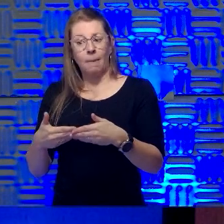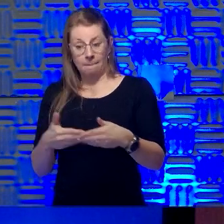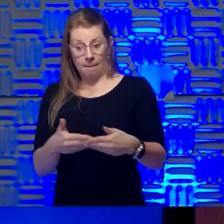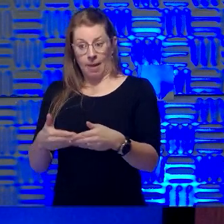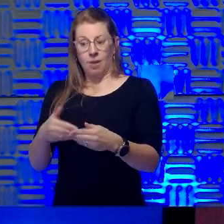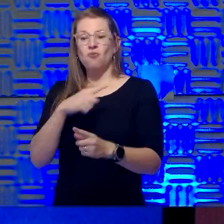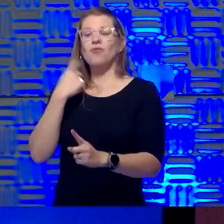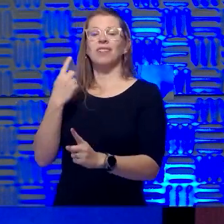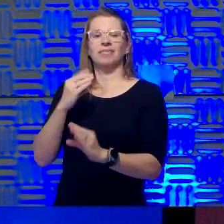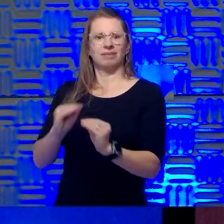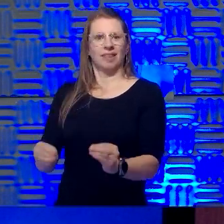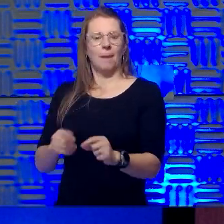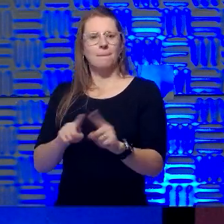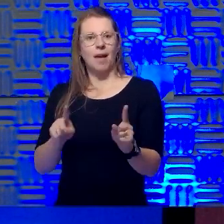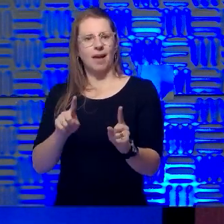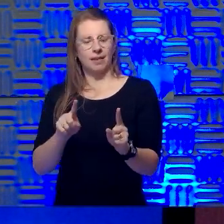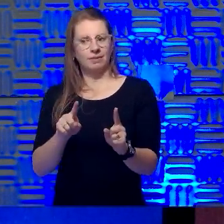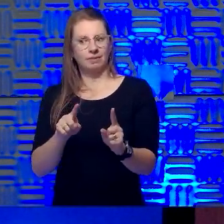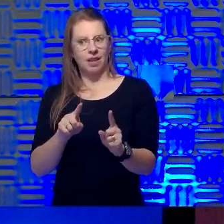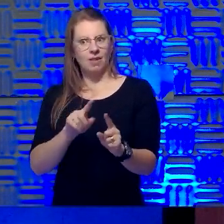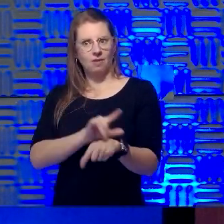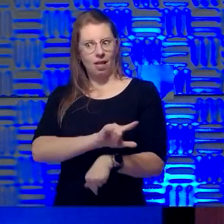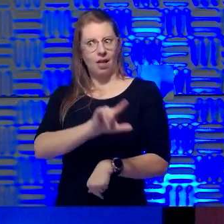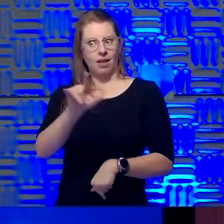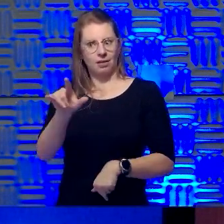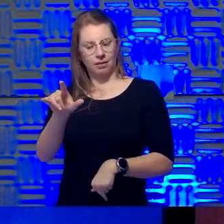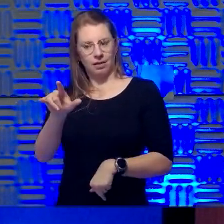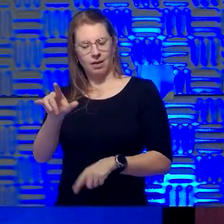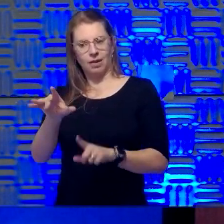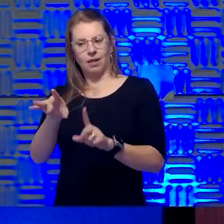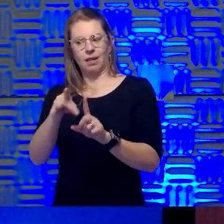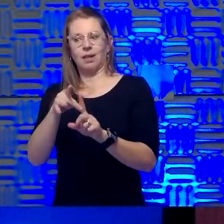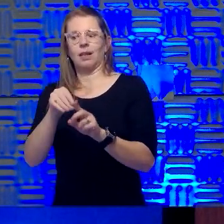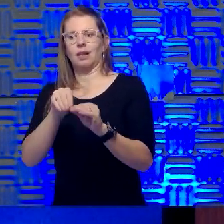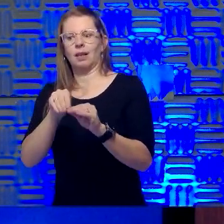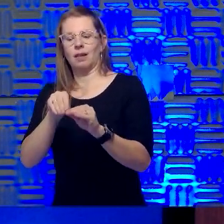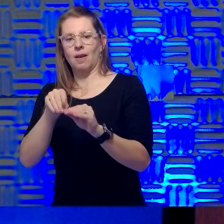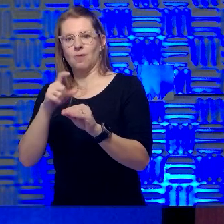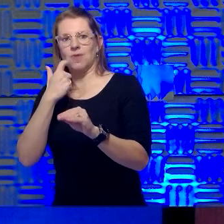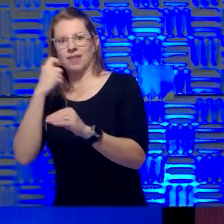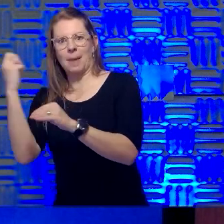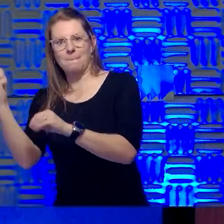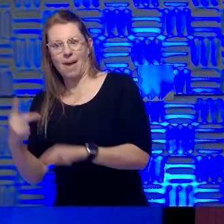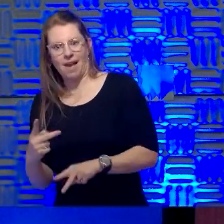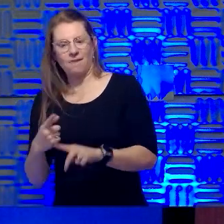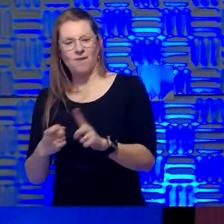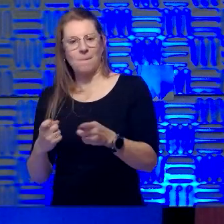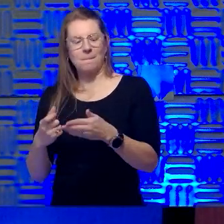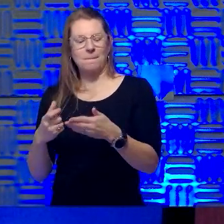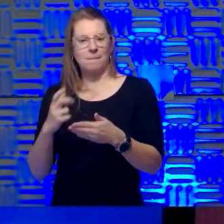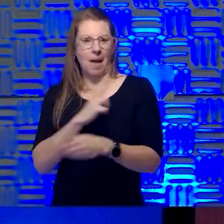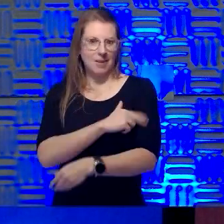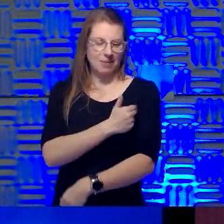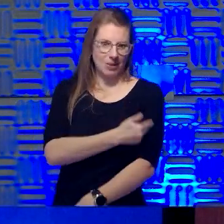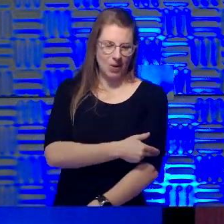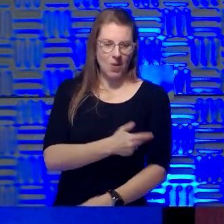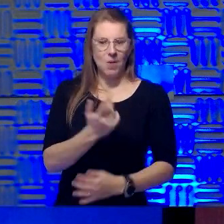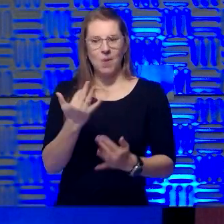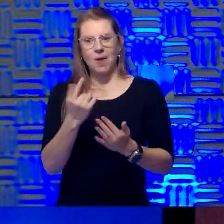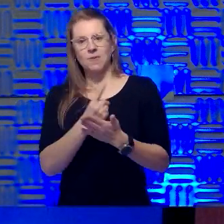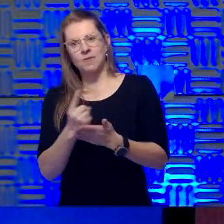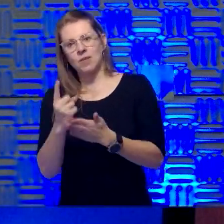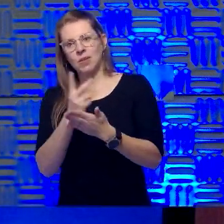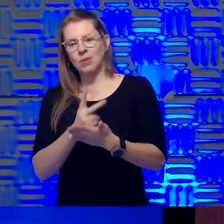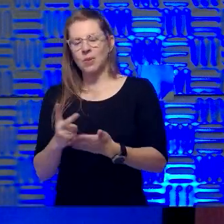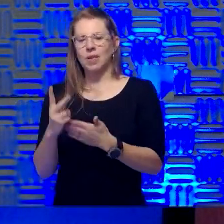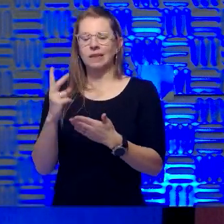have the risk. It's the act of getting there and then seeing the baby who just come in from the hospital. So I think, they waited a few weeks. They tried to let things